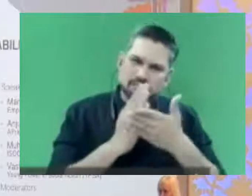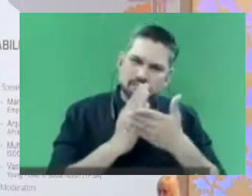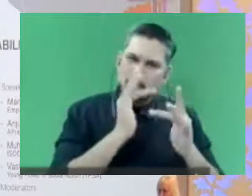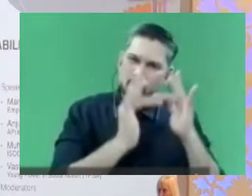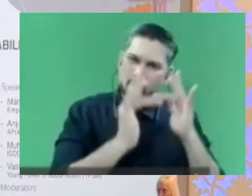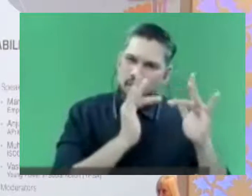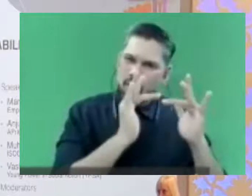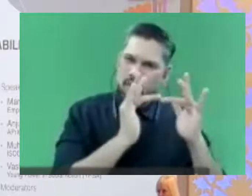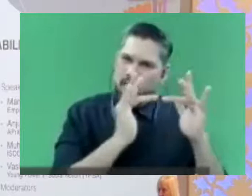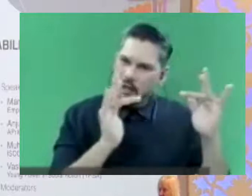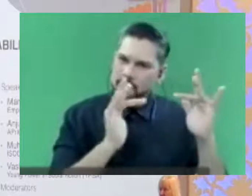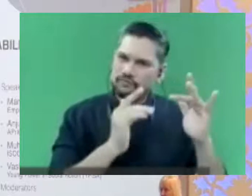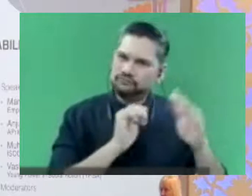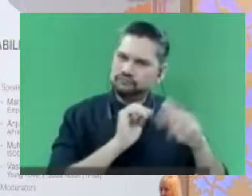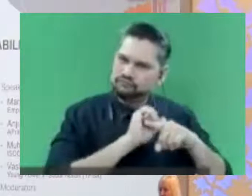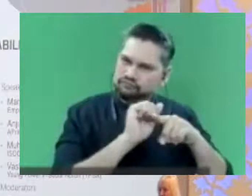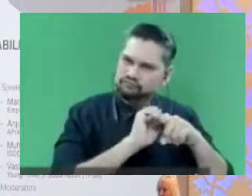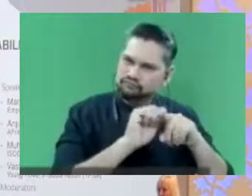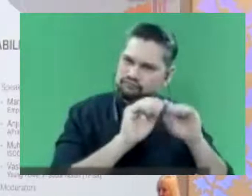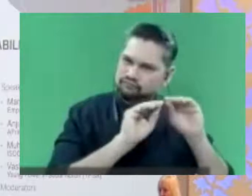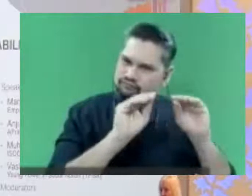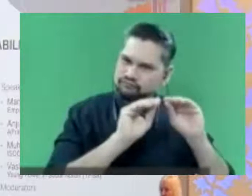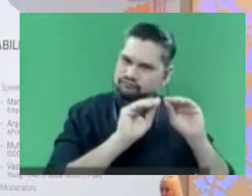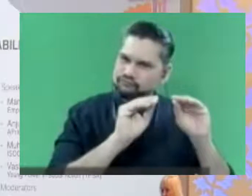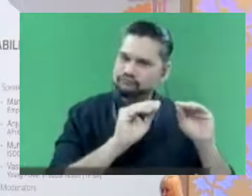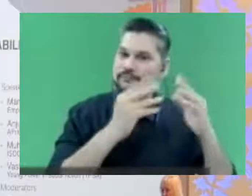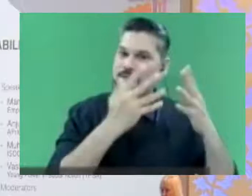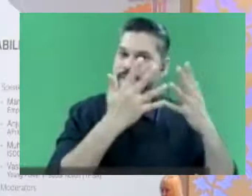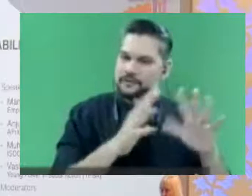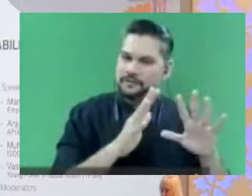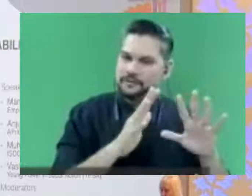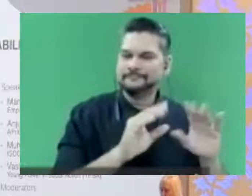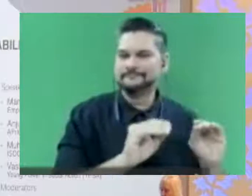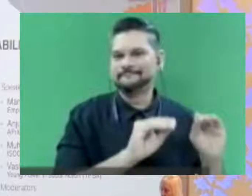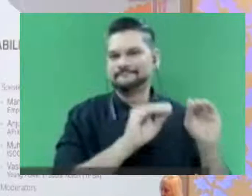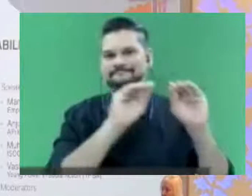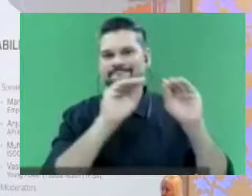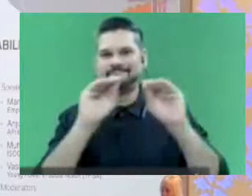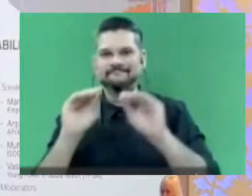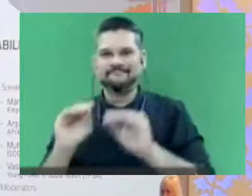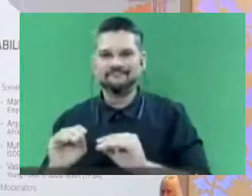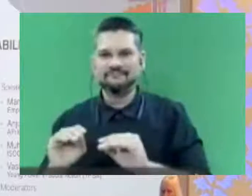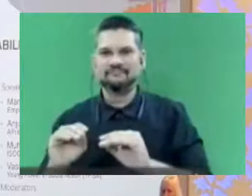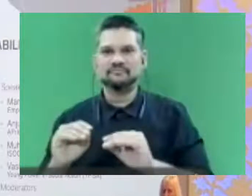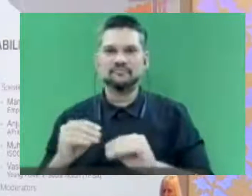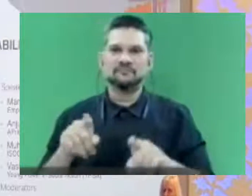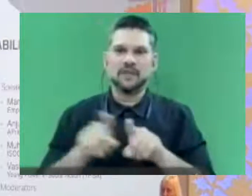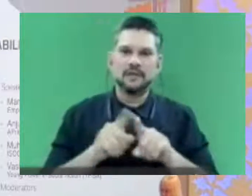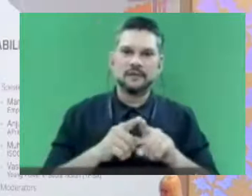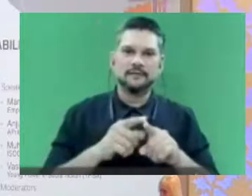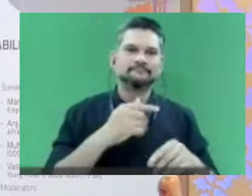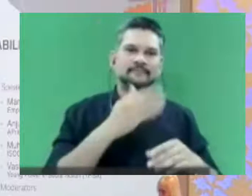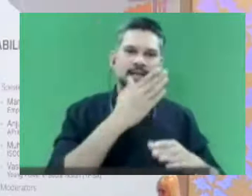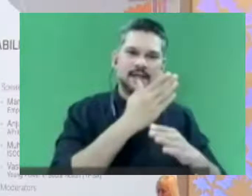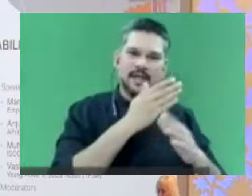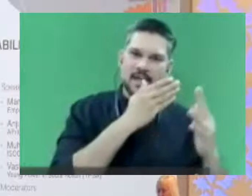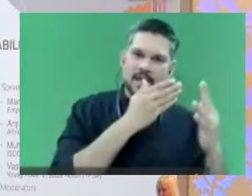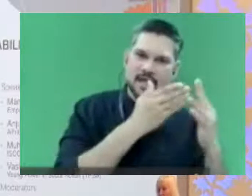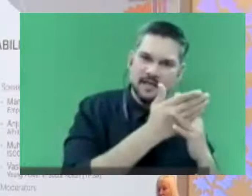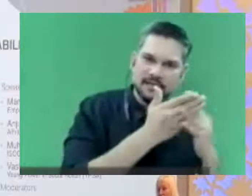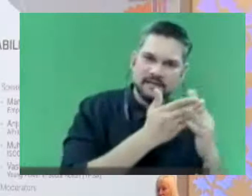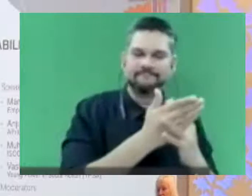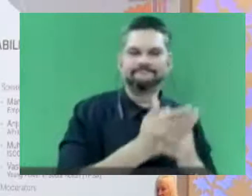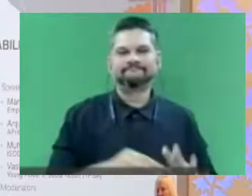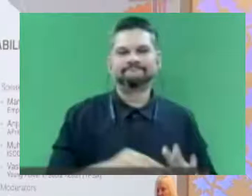then cementing that in talking about the cross-section there between accessibility policy instruments